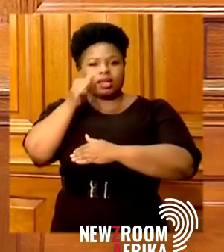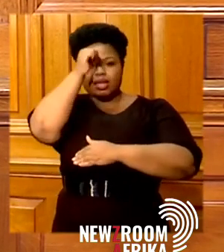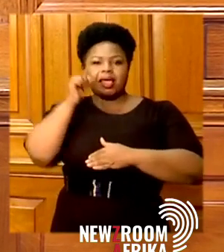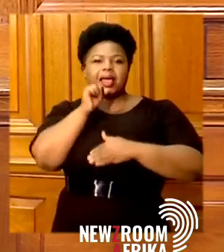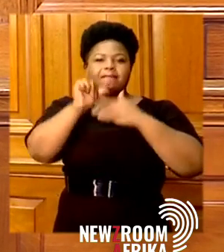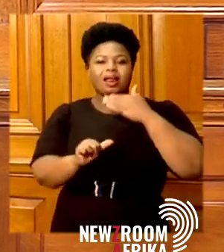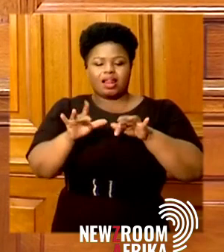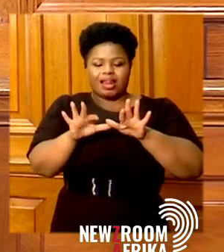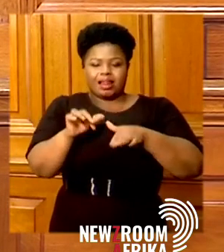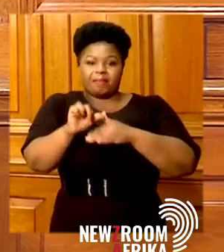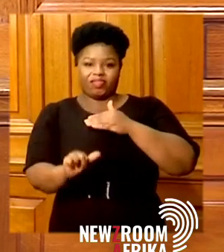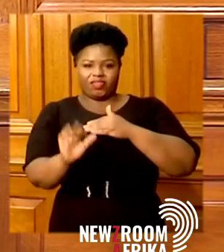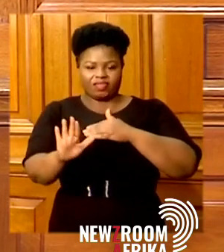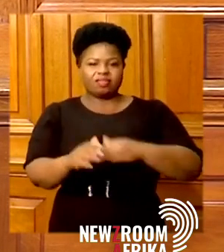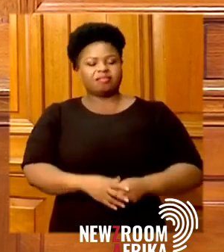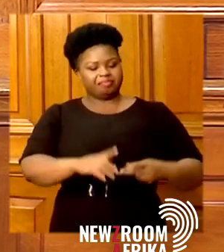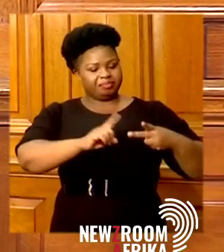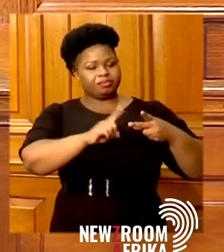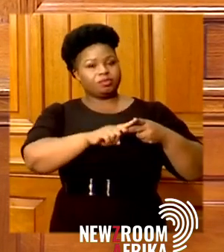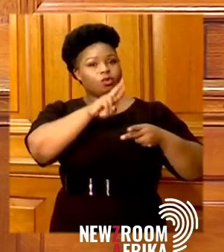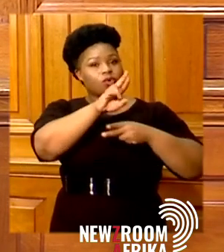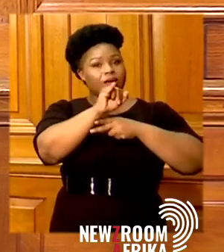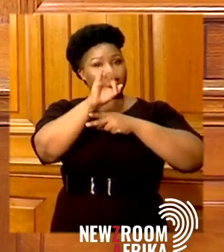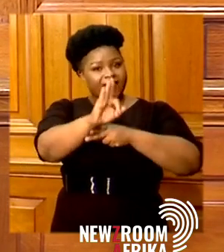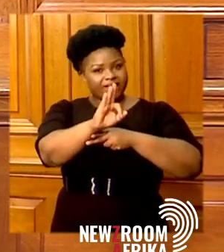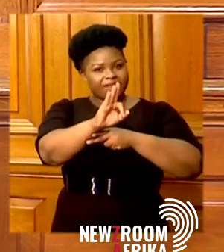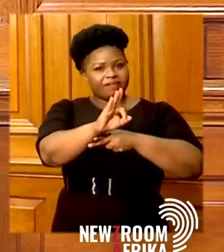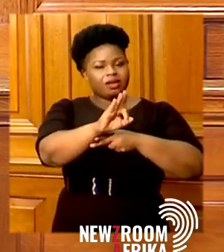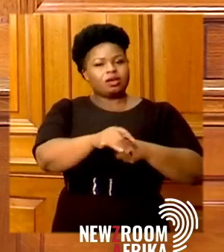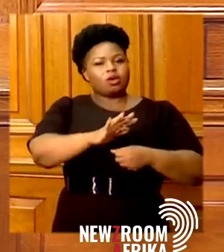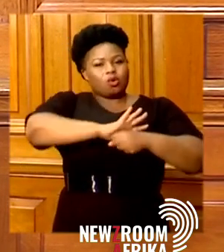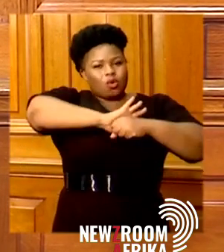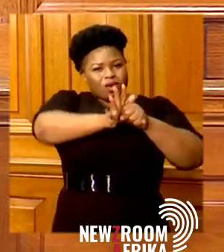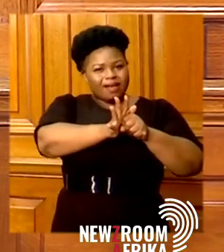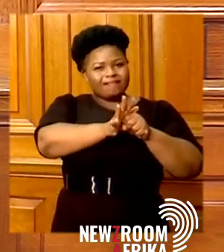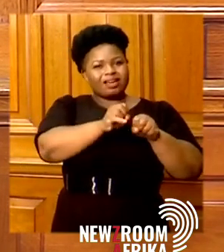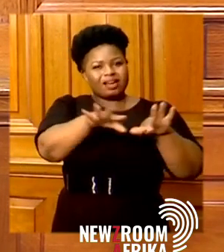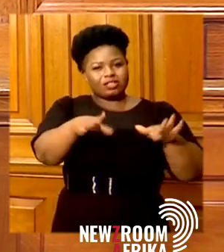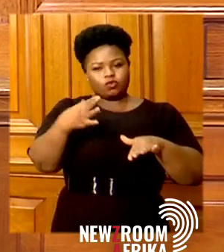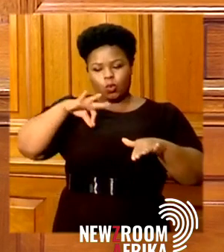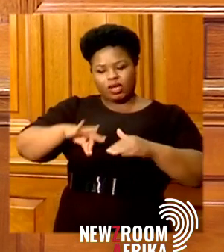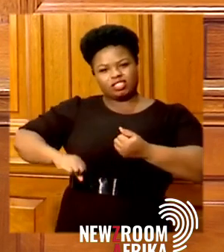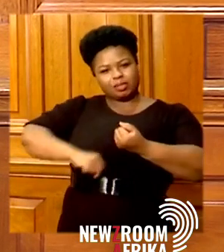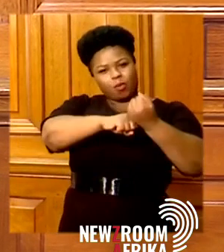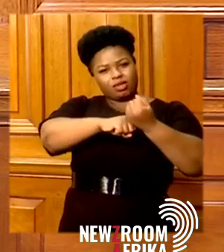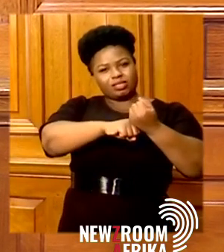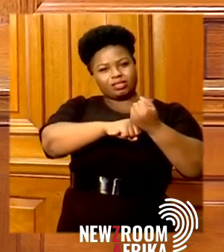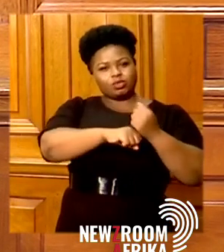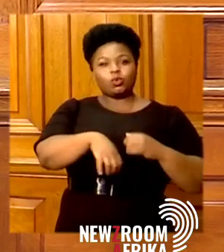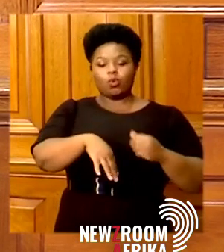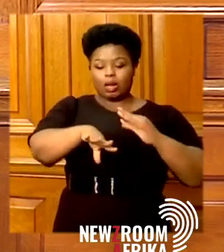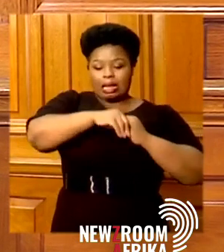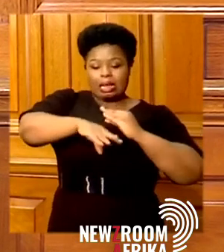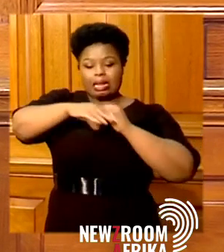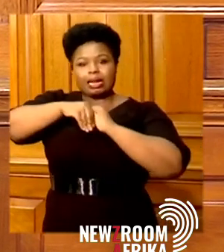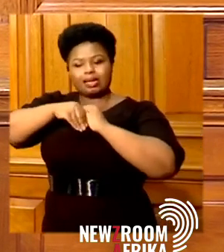also extended the UIF special COVID-19 wage support benefit until the 15th of March